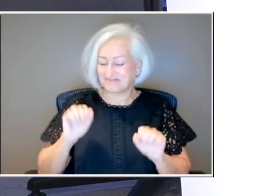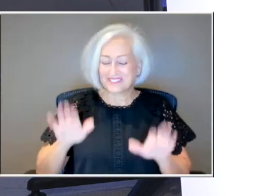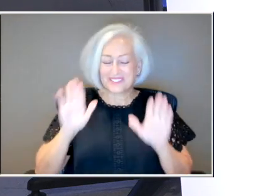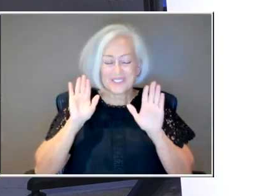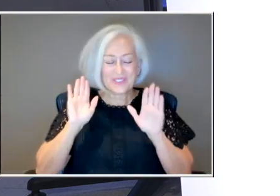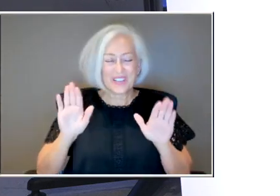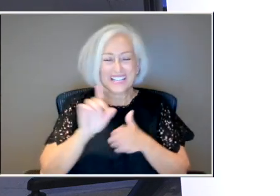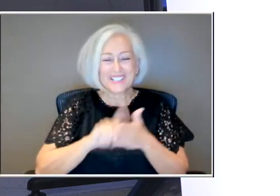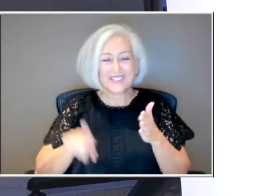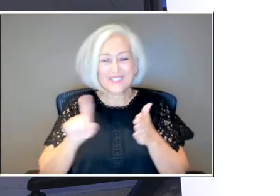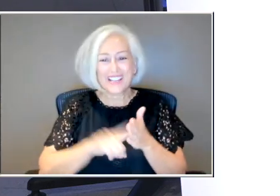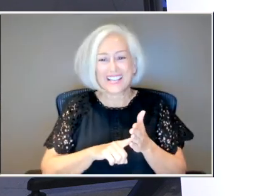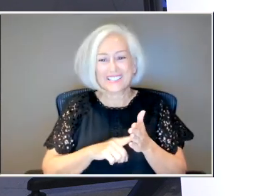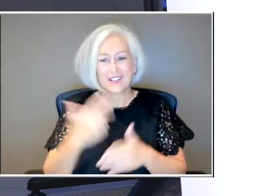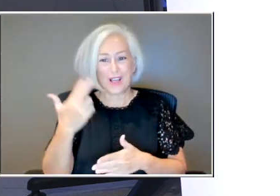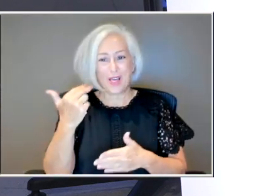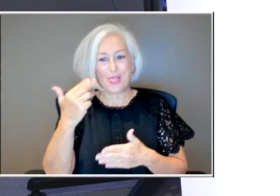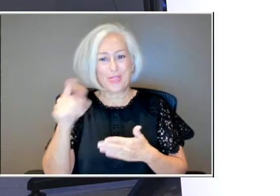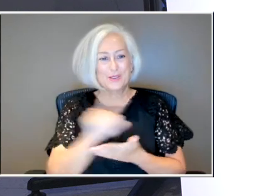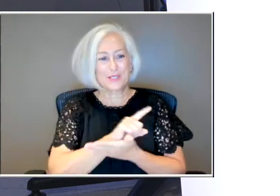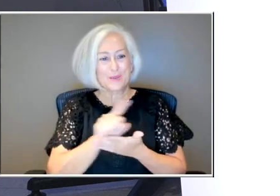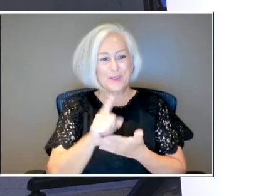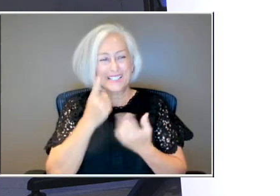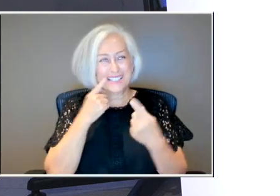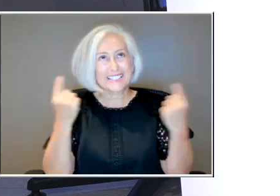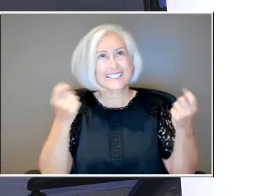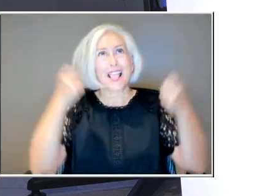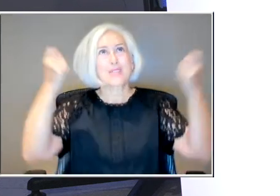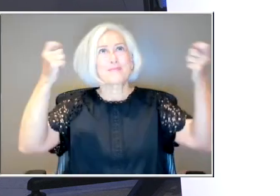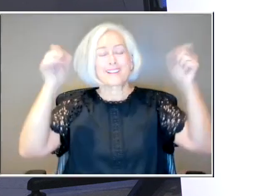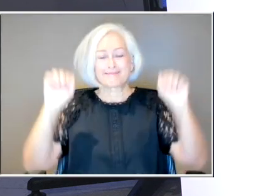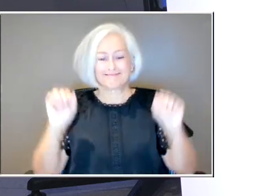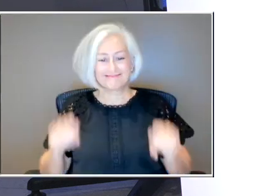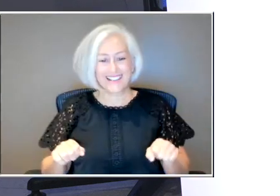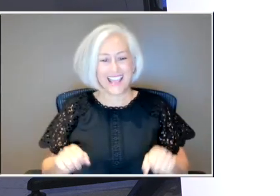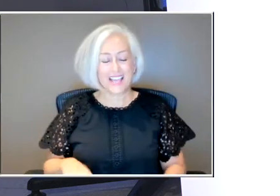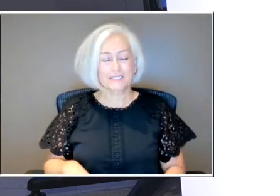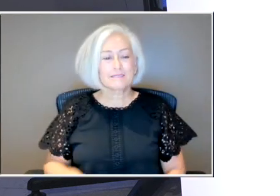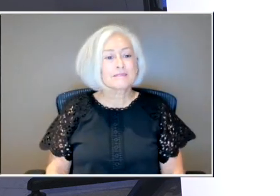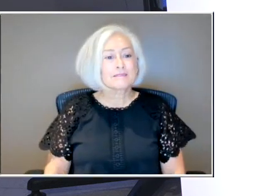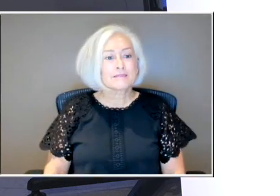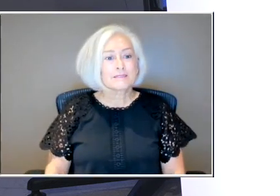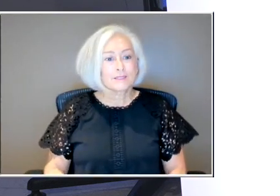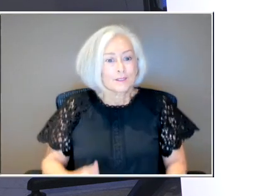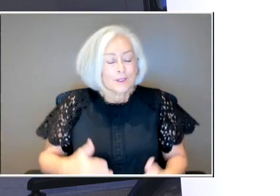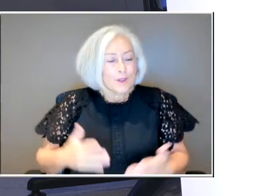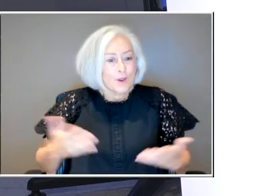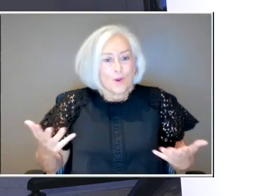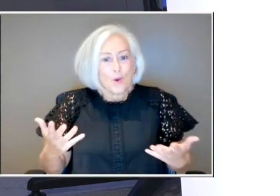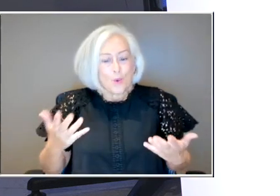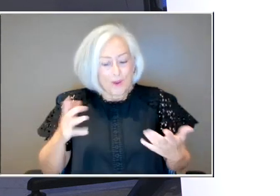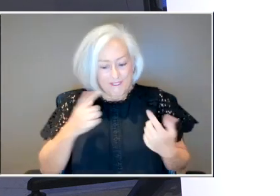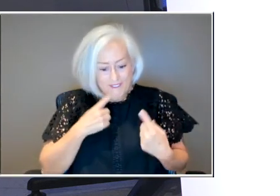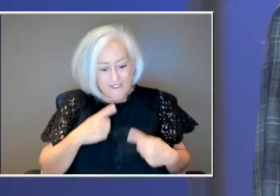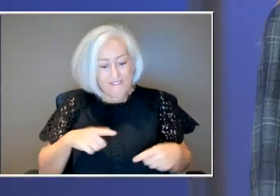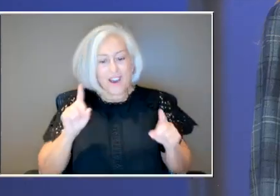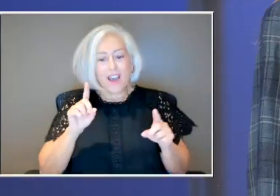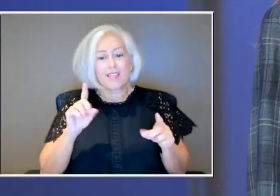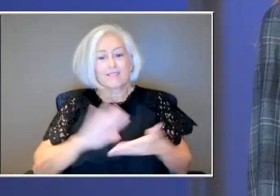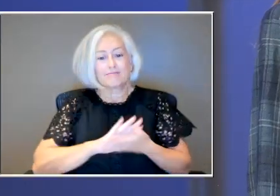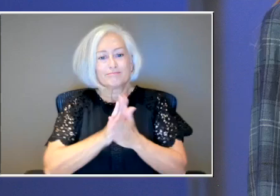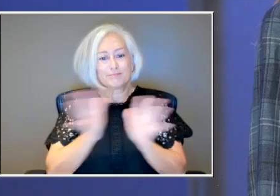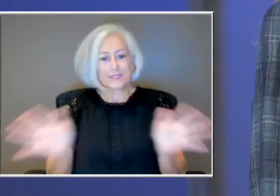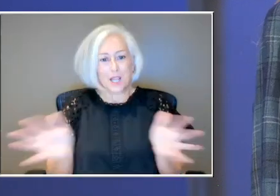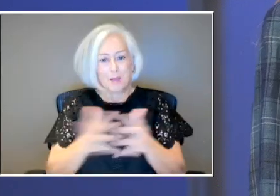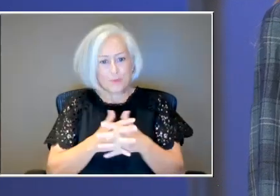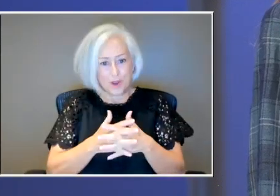13 weeks, so we Yes. can celebrate finally. Yes, definitely. What was it like to finally kind of get past that, get to that milestone? Of 13 weeks,